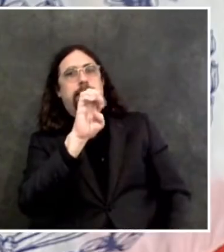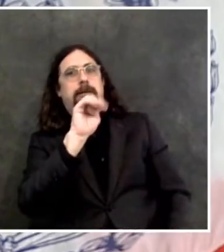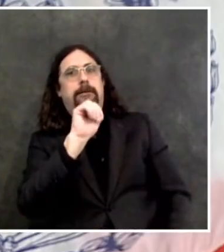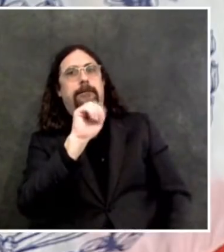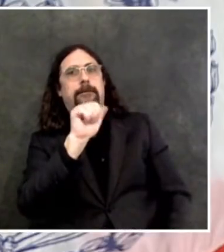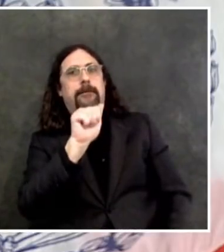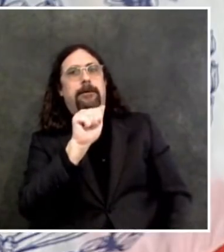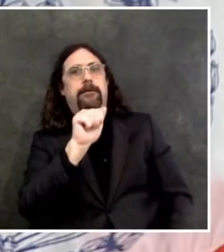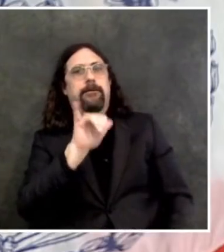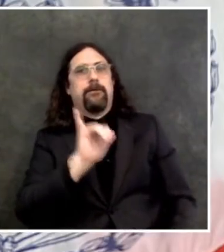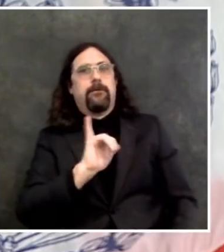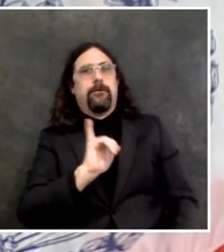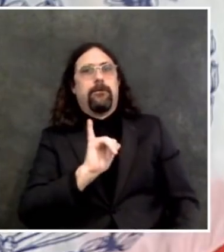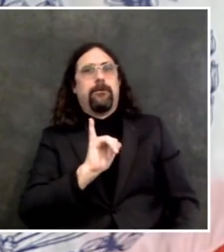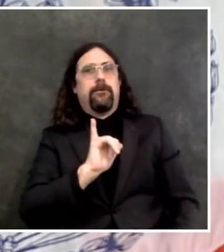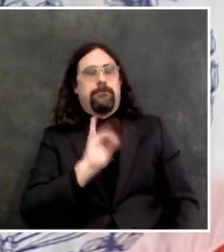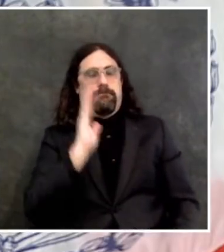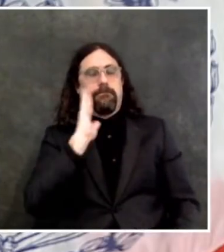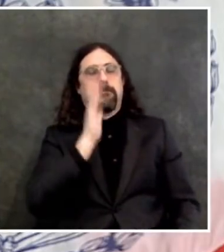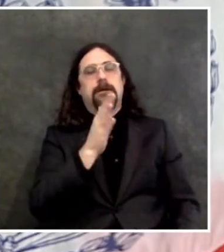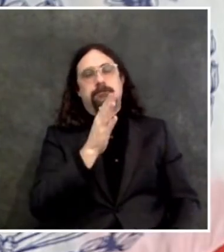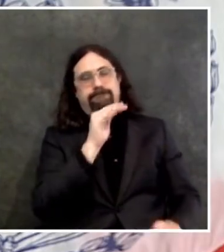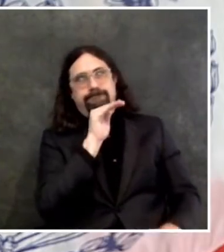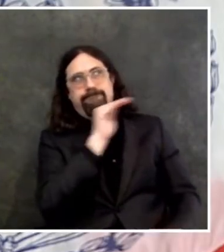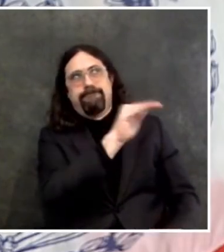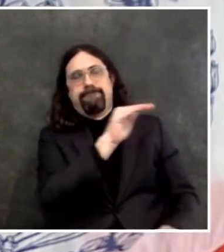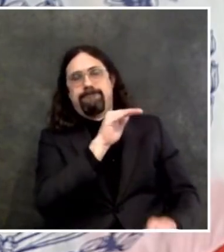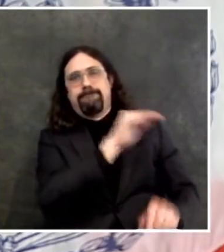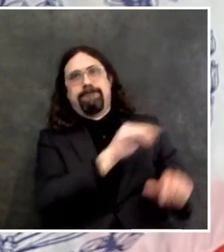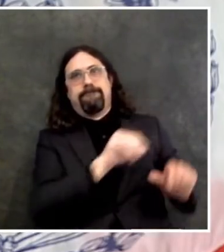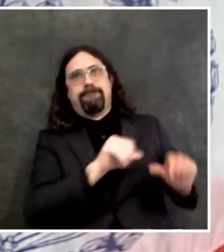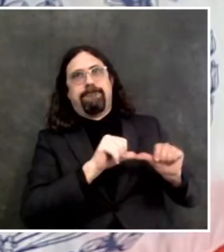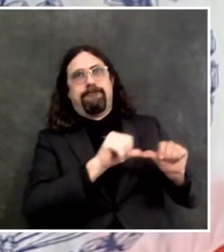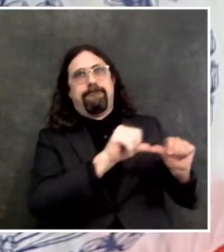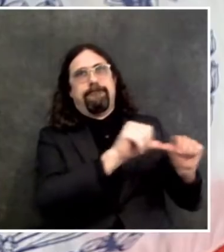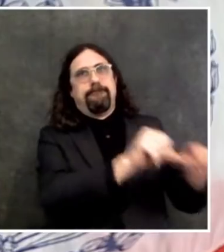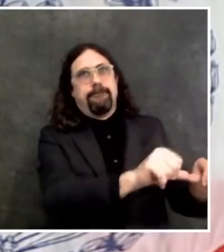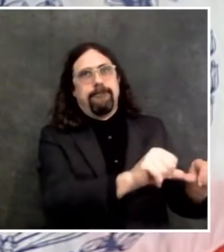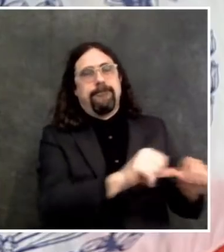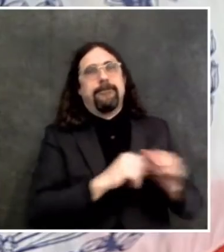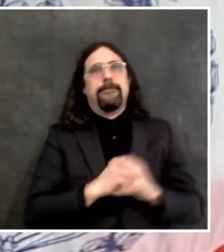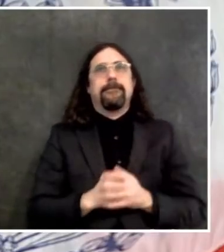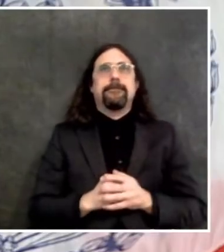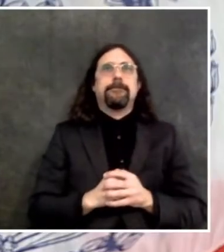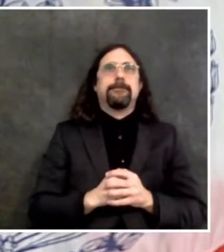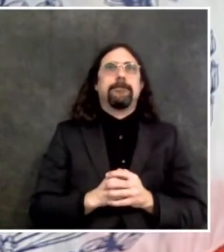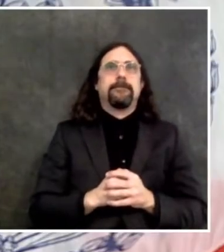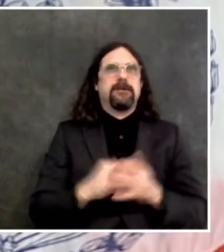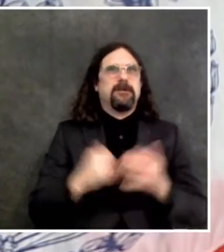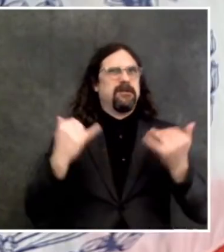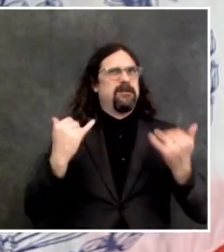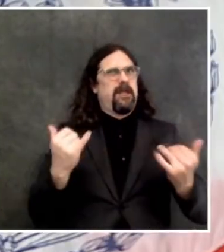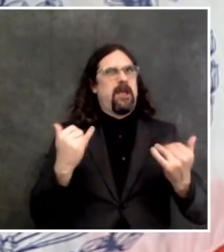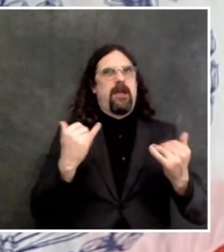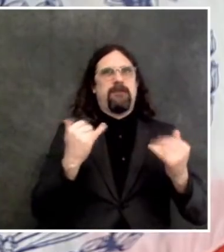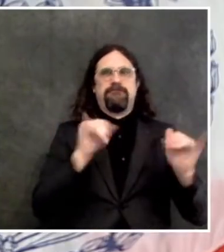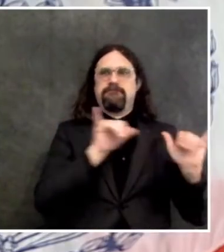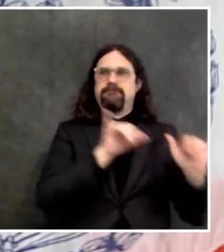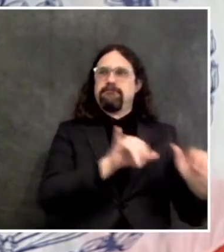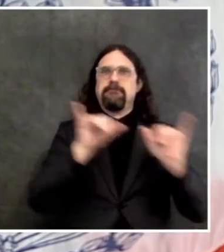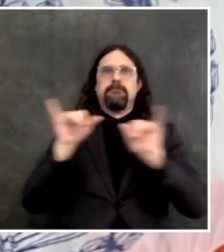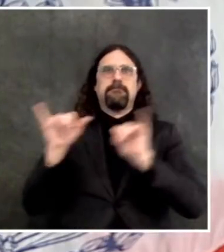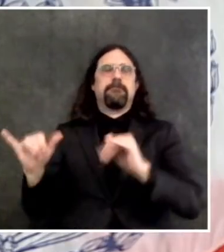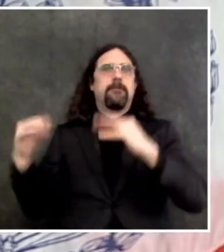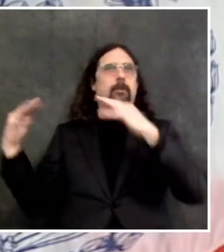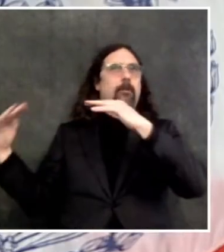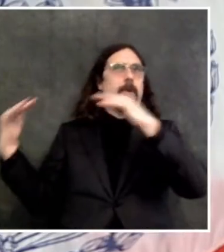everyone in Washington has to understand that right now too much of what's happening is on a peacetime basis. There's a disconnect, and I want to